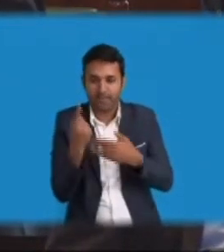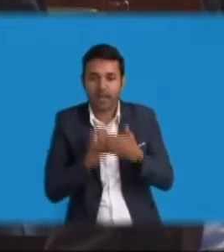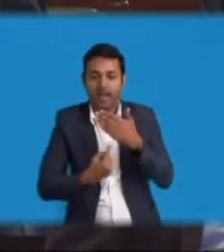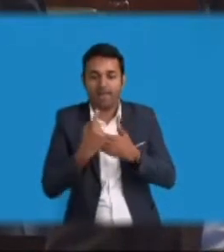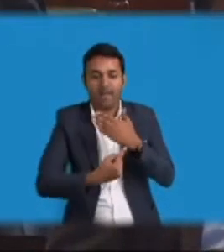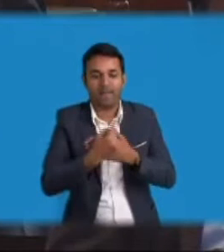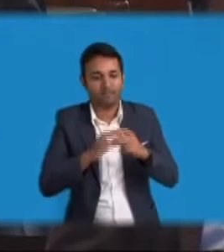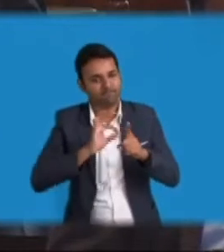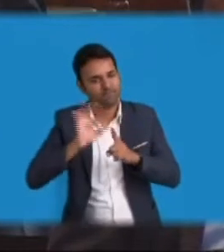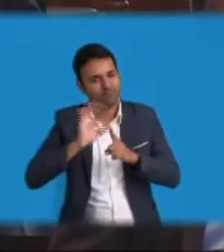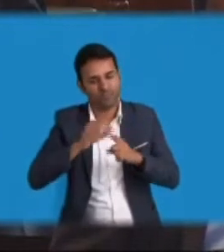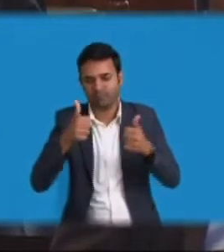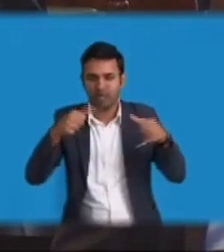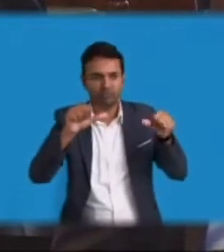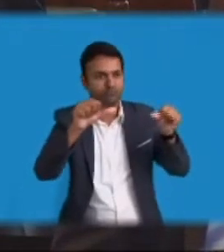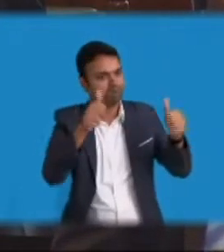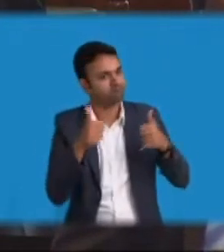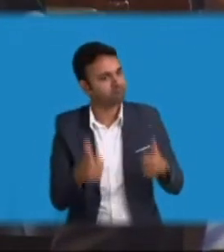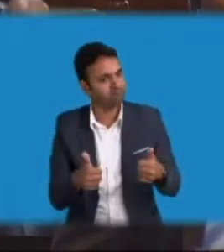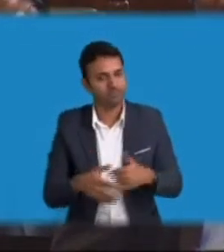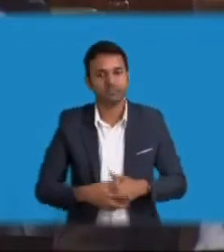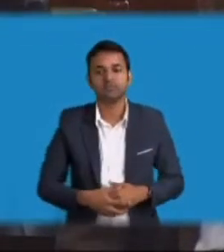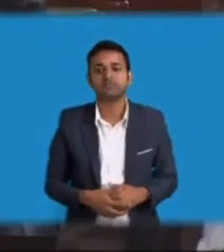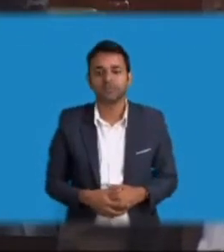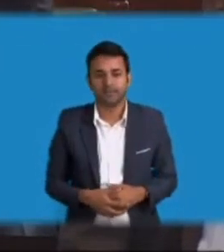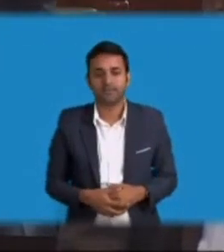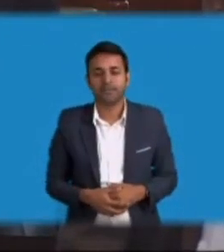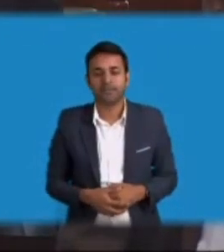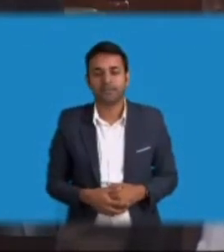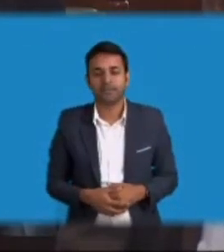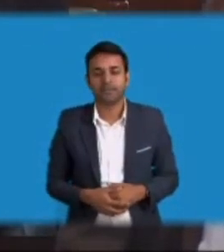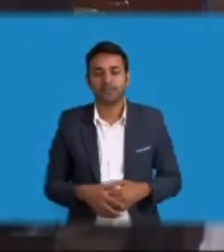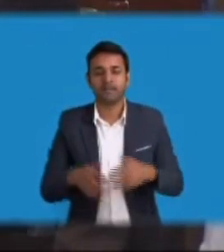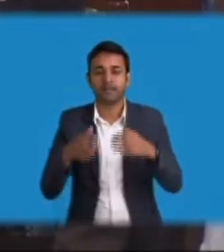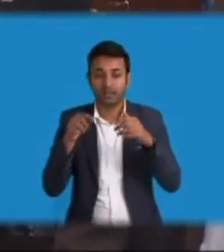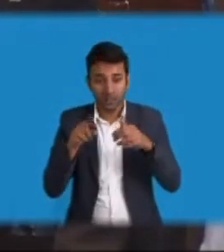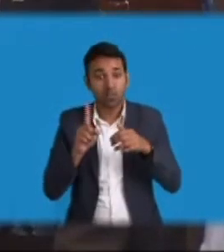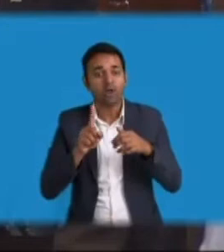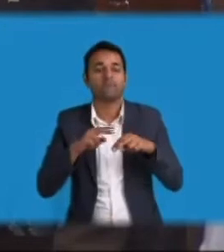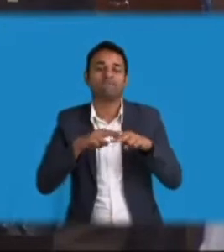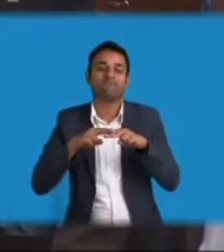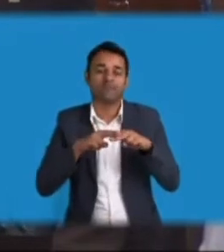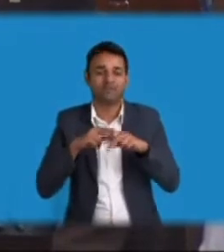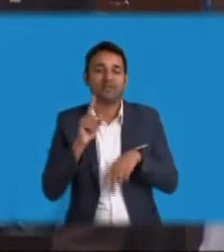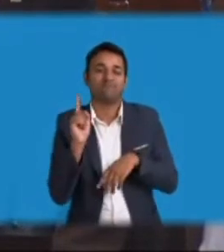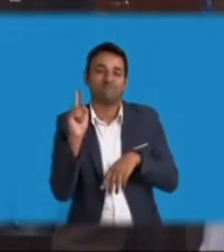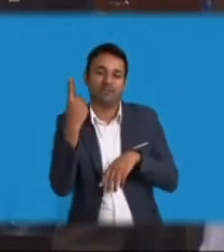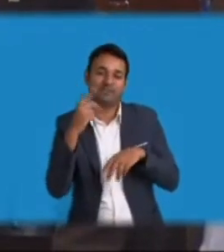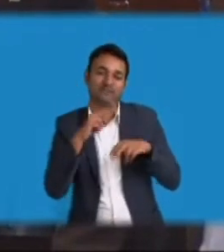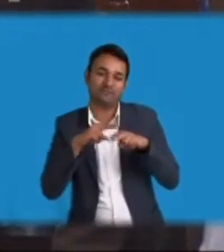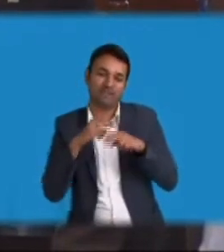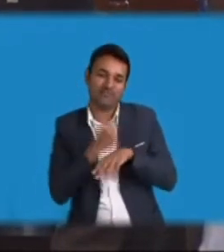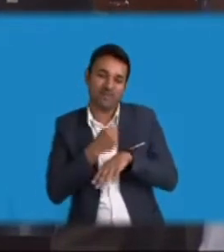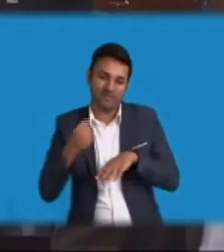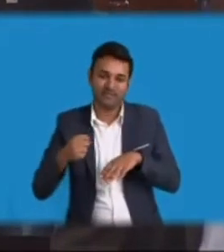They don't like it. They don't like it. This is what Fiji First government has given to the people and the ratepayers of this